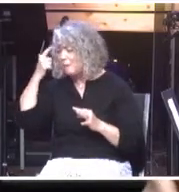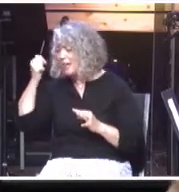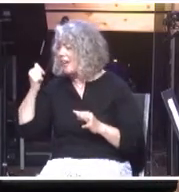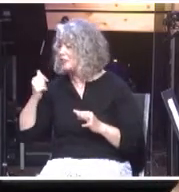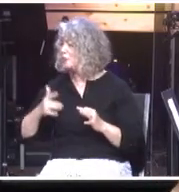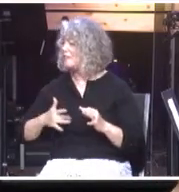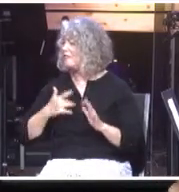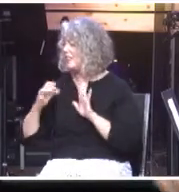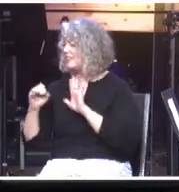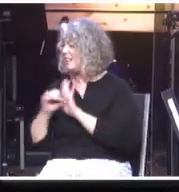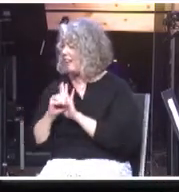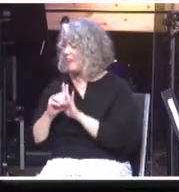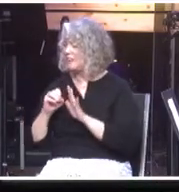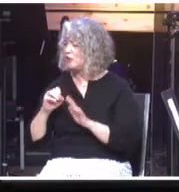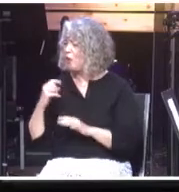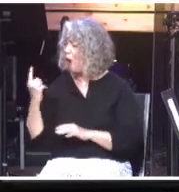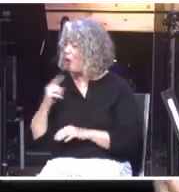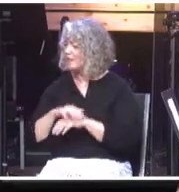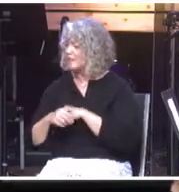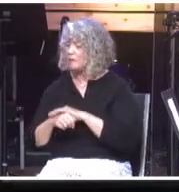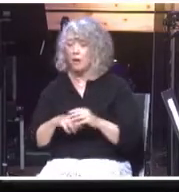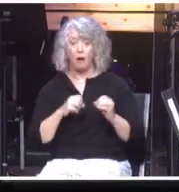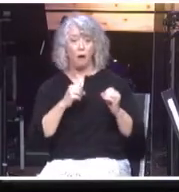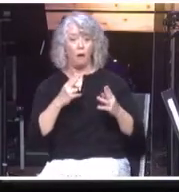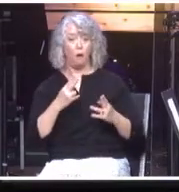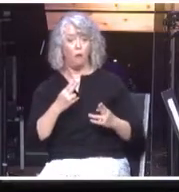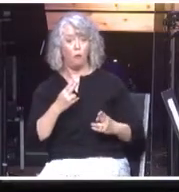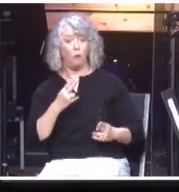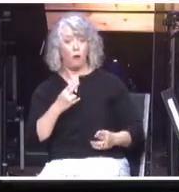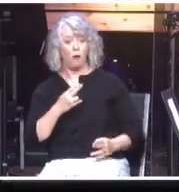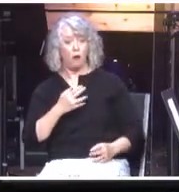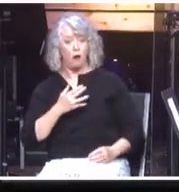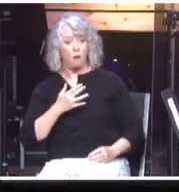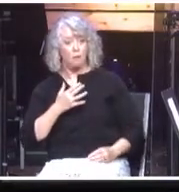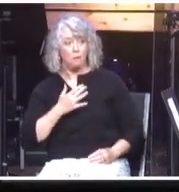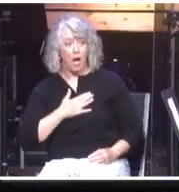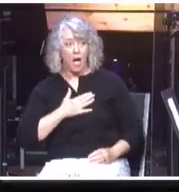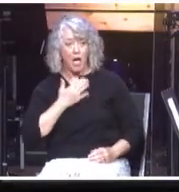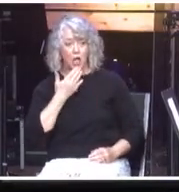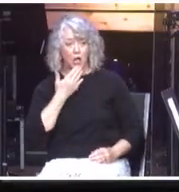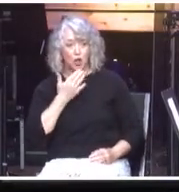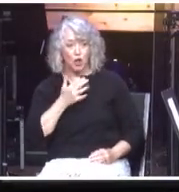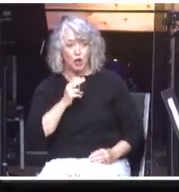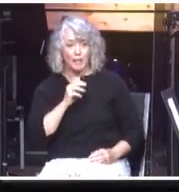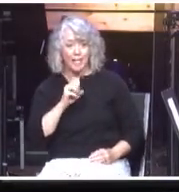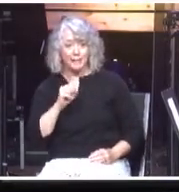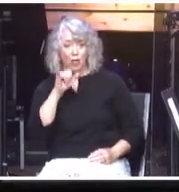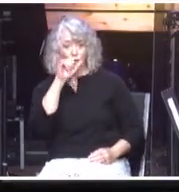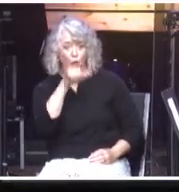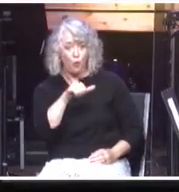kind. Oh, my goodness, the woman gasps. That's exactly my symptoms.